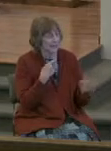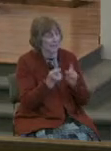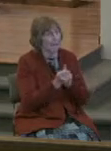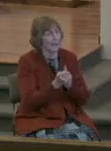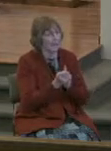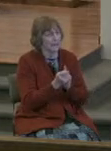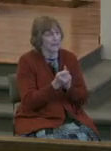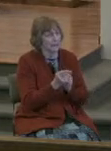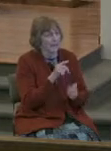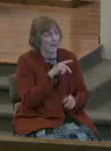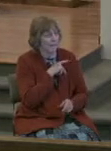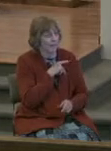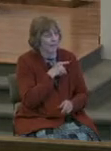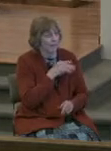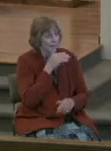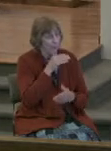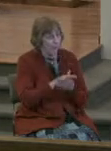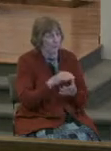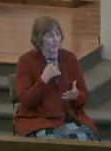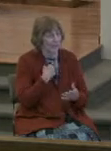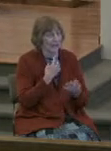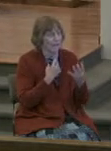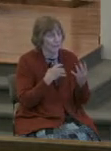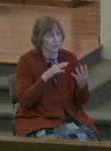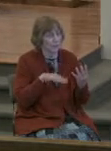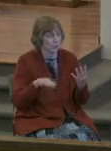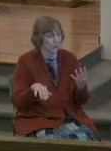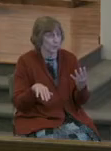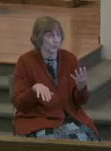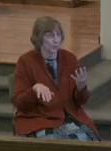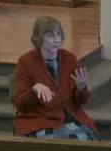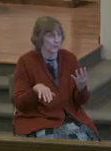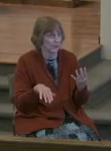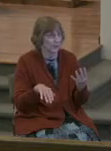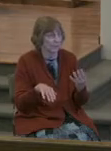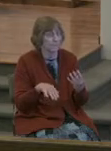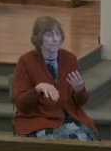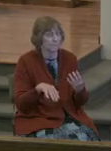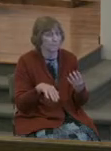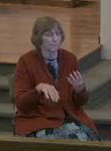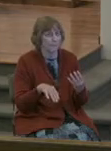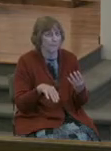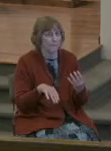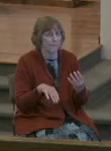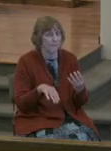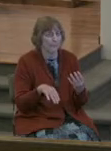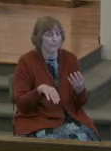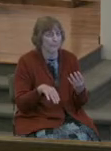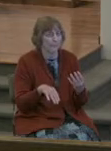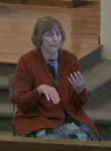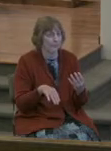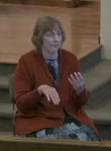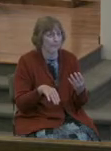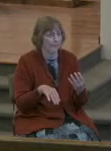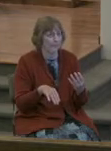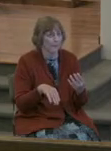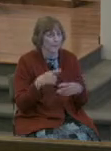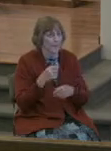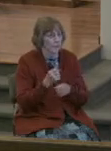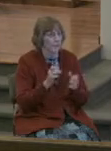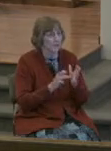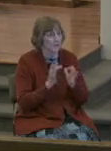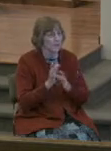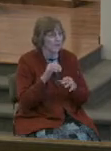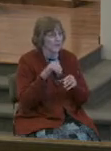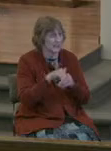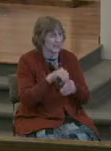my wife and I have had four children. Our oldest is Danielle. She's the one I was talking about that trusted Jesus here during VBS.